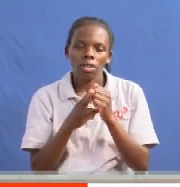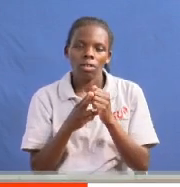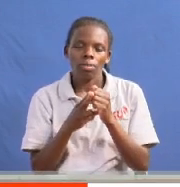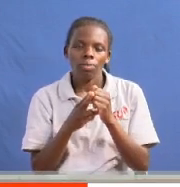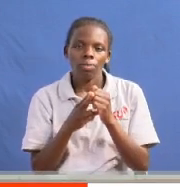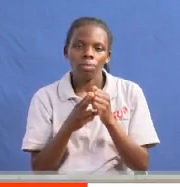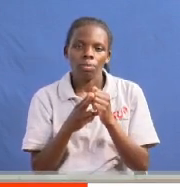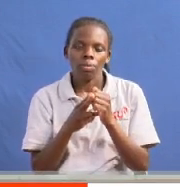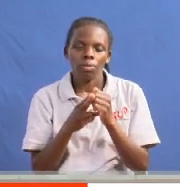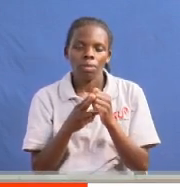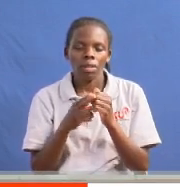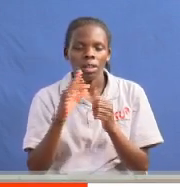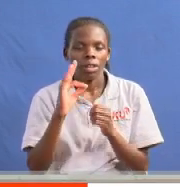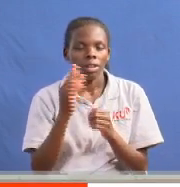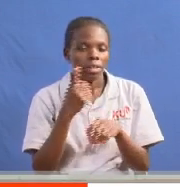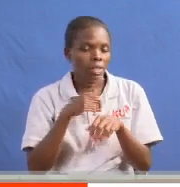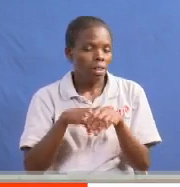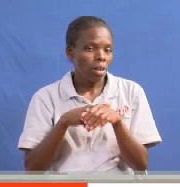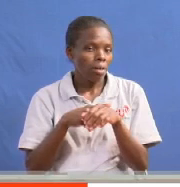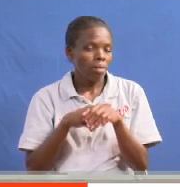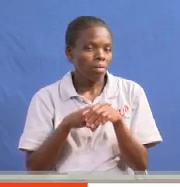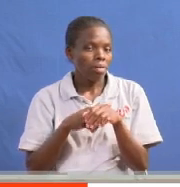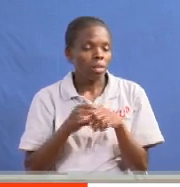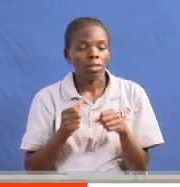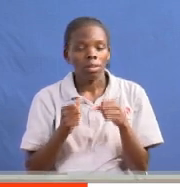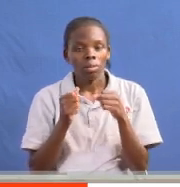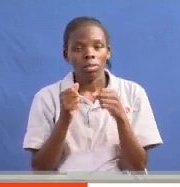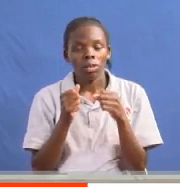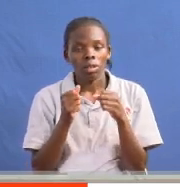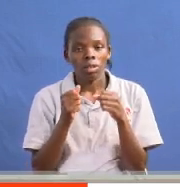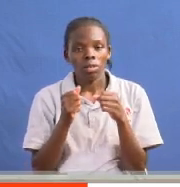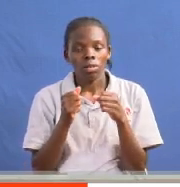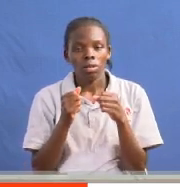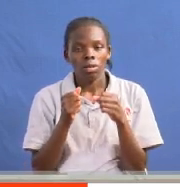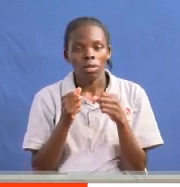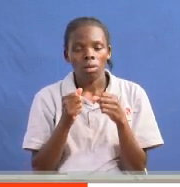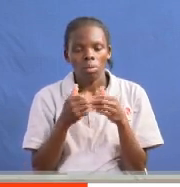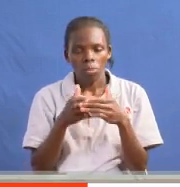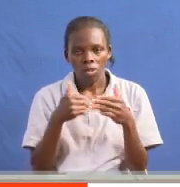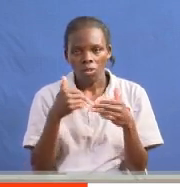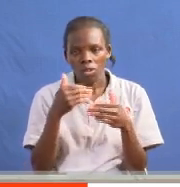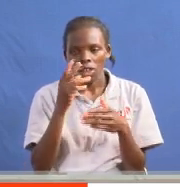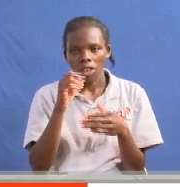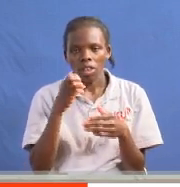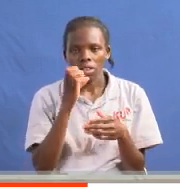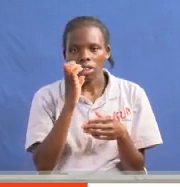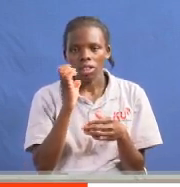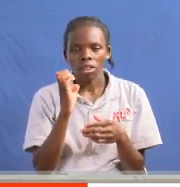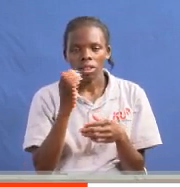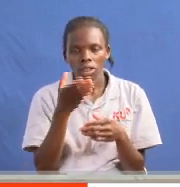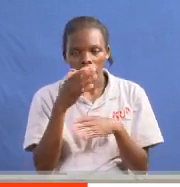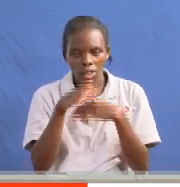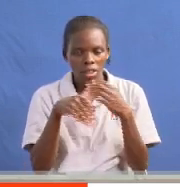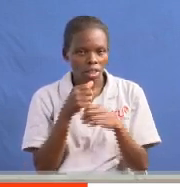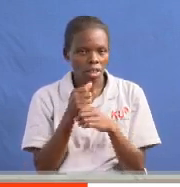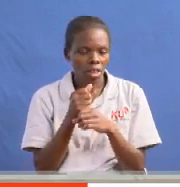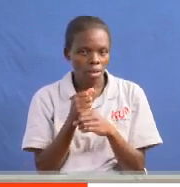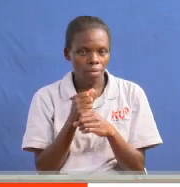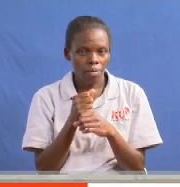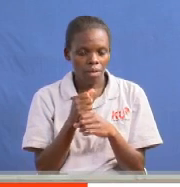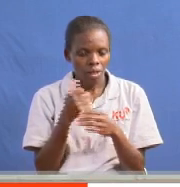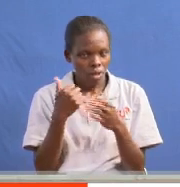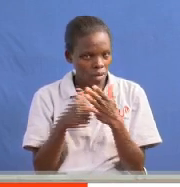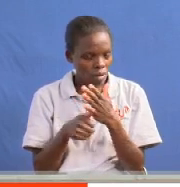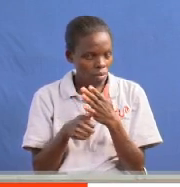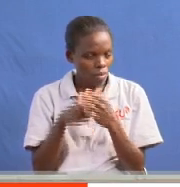2017. This being the third time the city boss is presenting himself before the ESCC. This year, he noted that he will